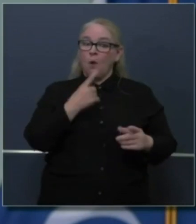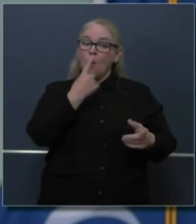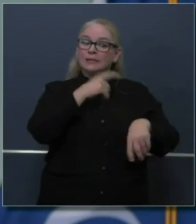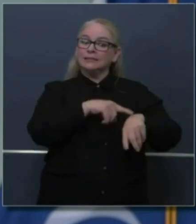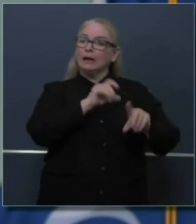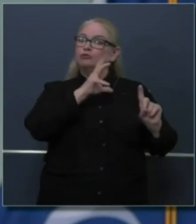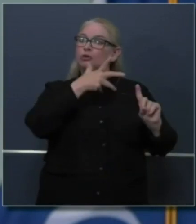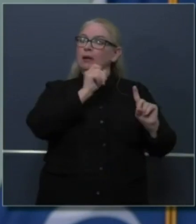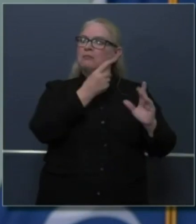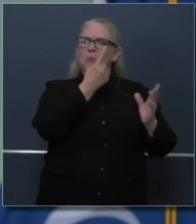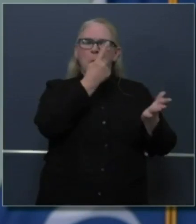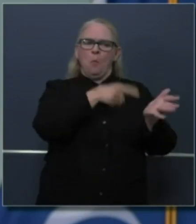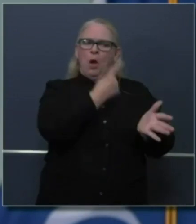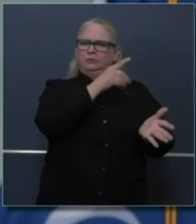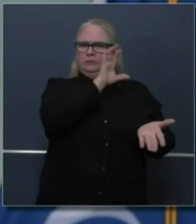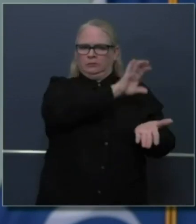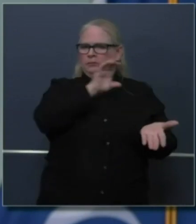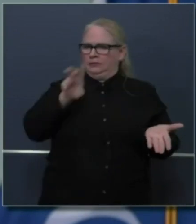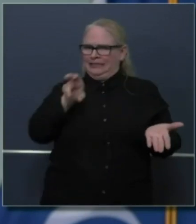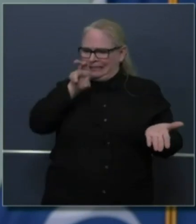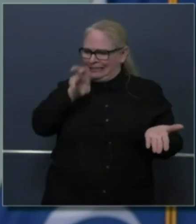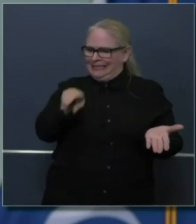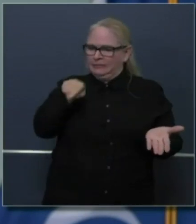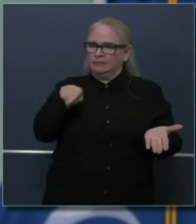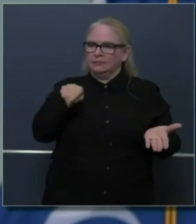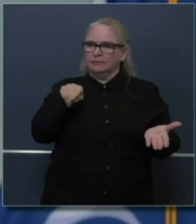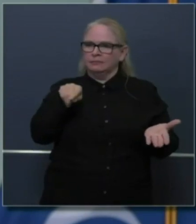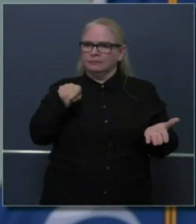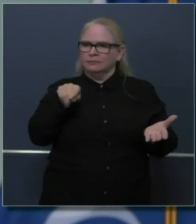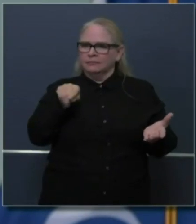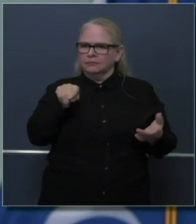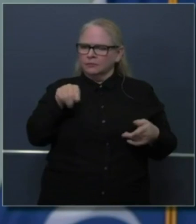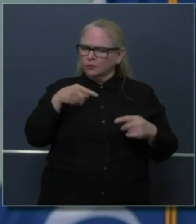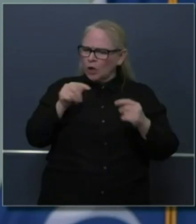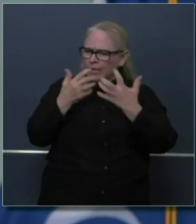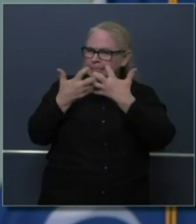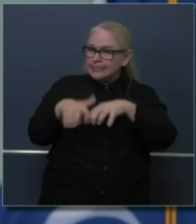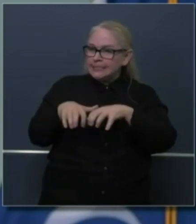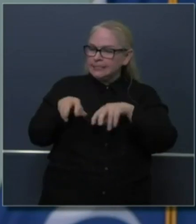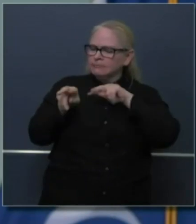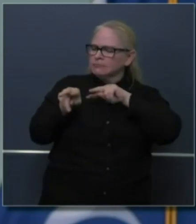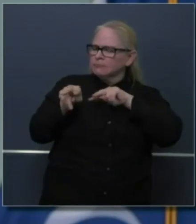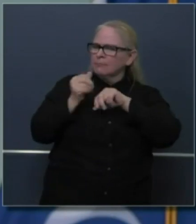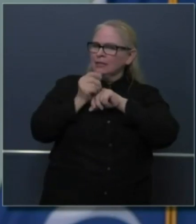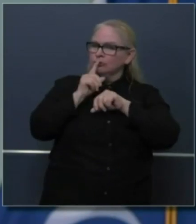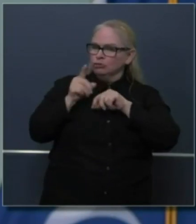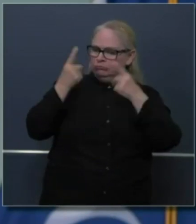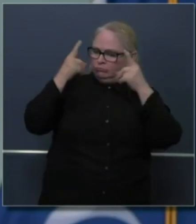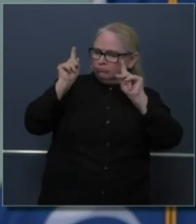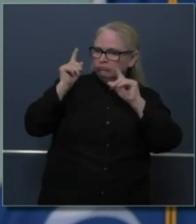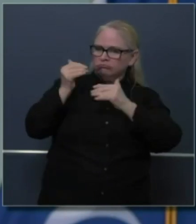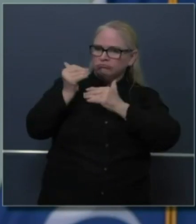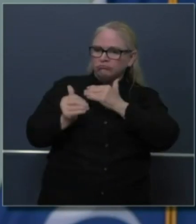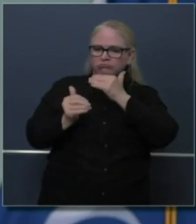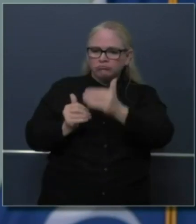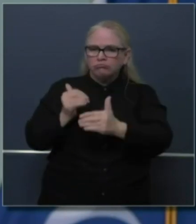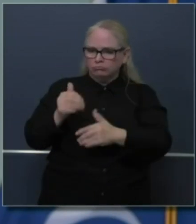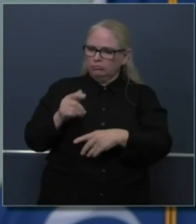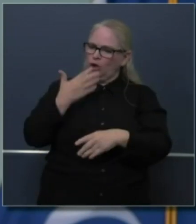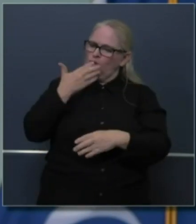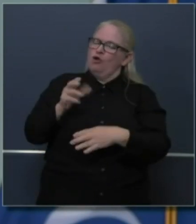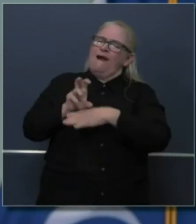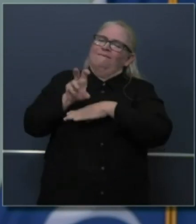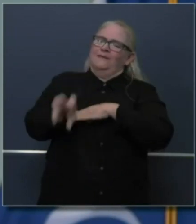one-time investments, and we worked very closely to make investments that were ongoing, but do it in a strategic way,